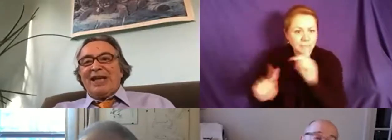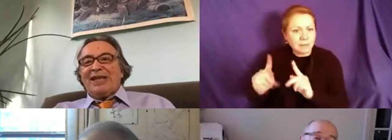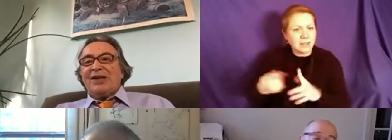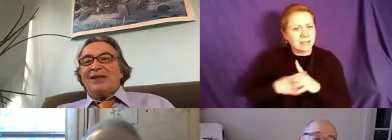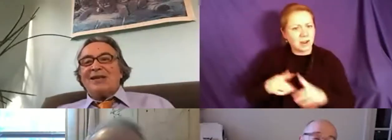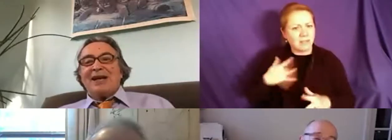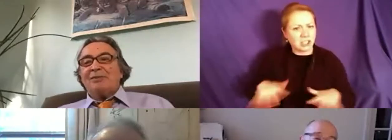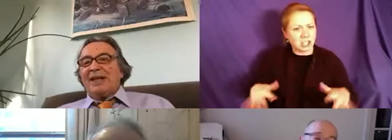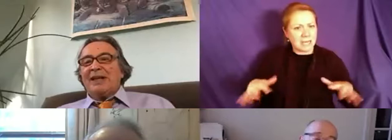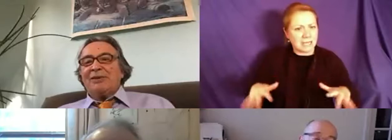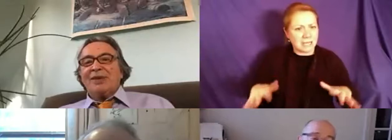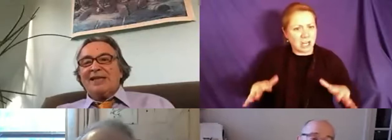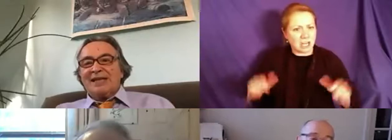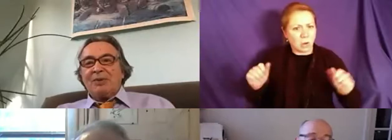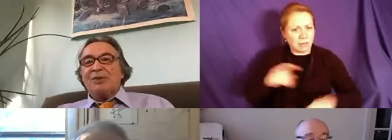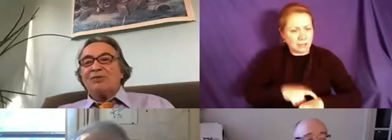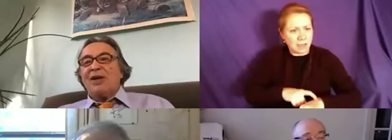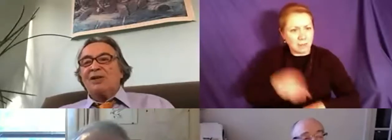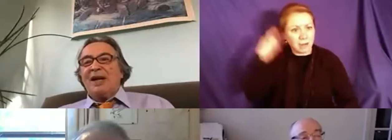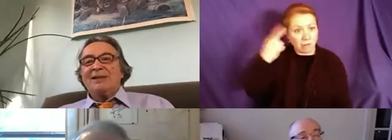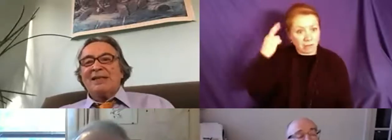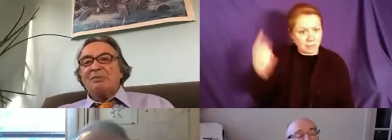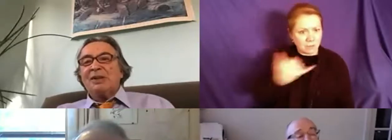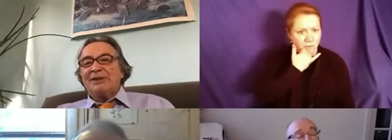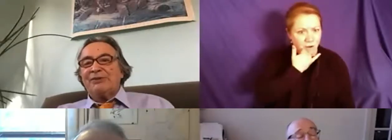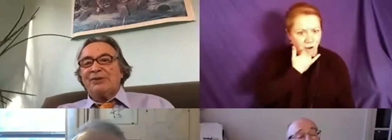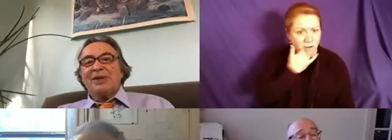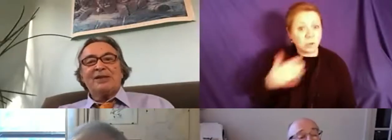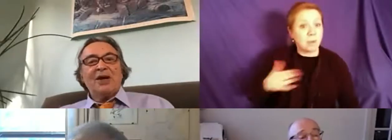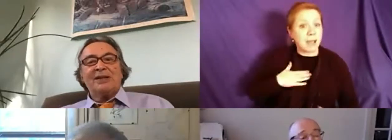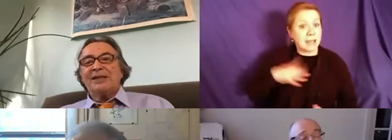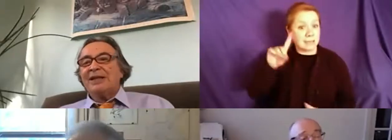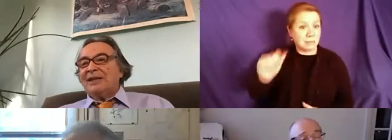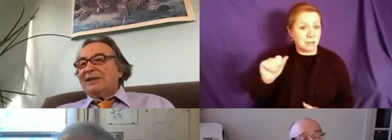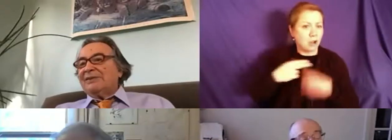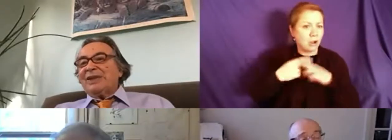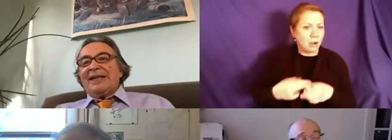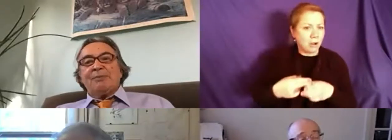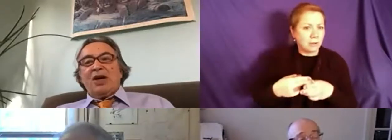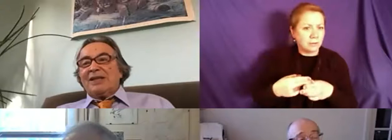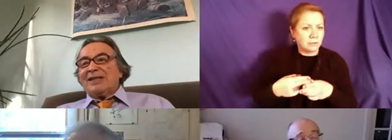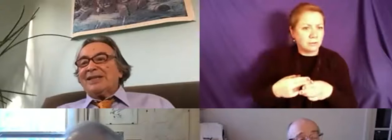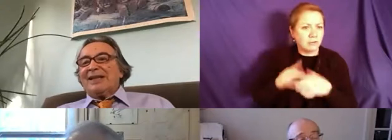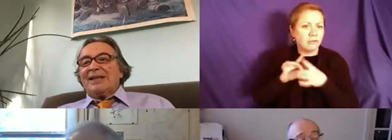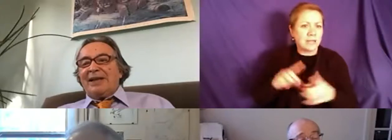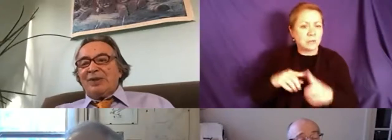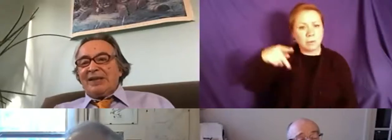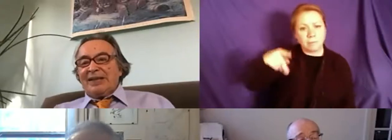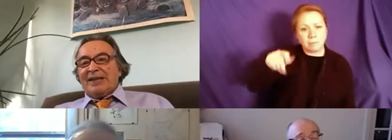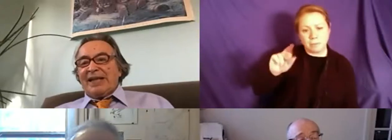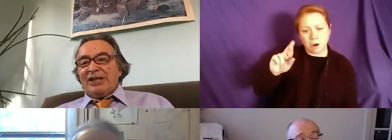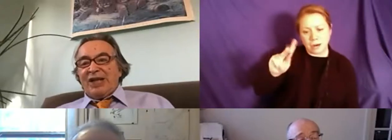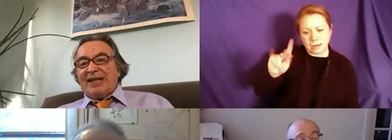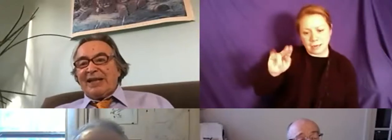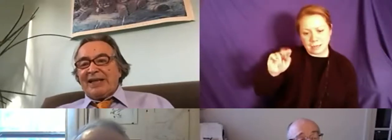feel shaky all the time, and I realized that something was wrong. So my disability, for what it's called, is related to Parkinson's, and I really